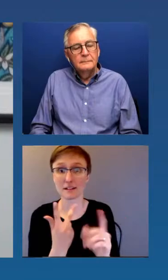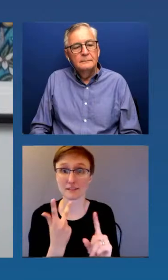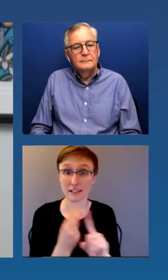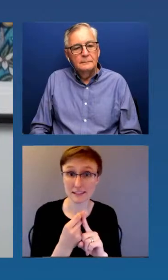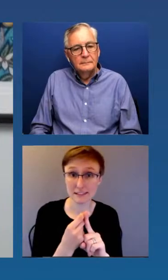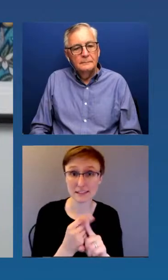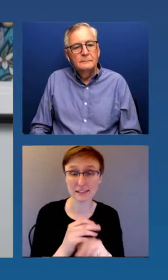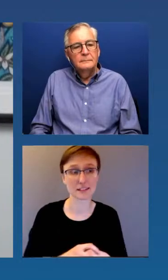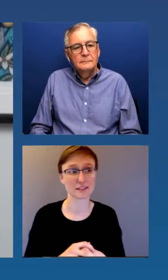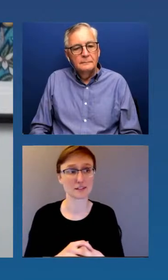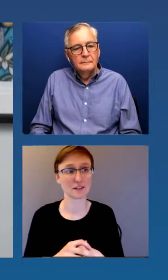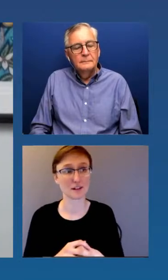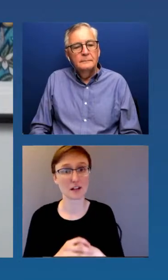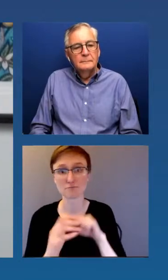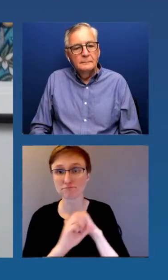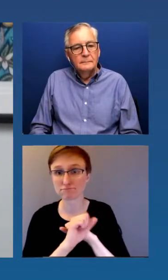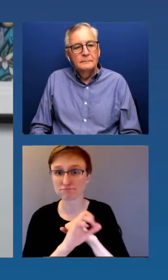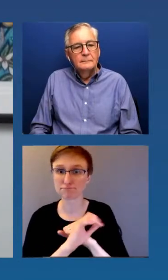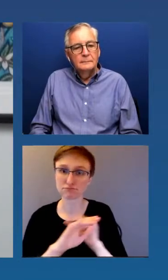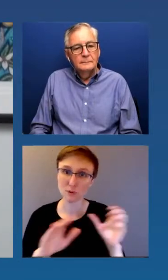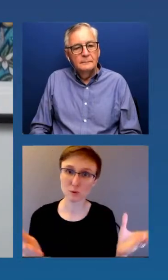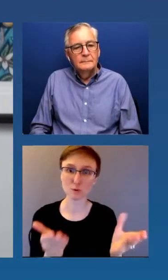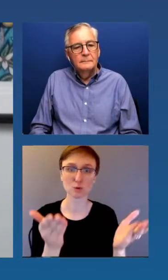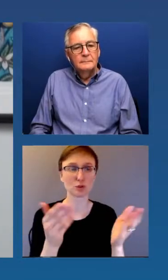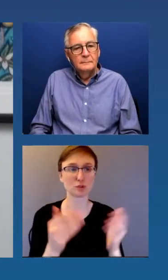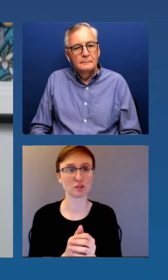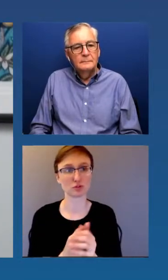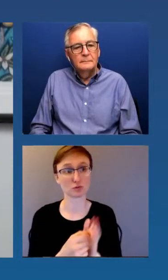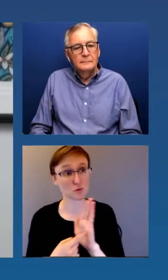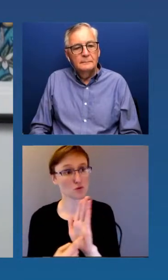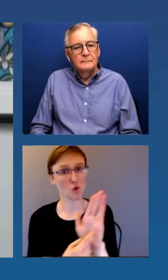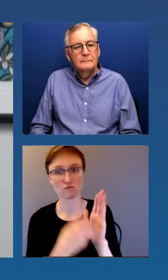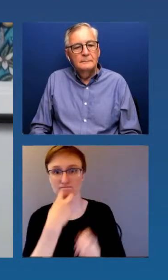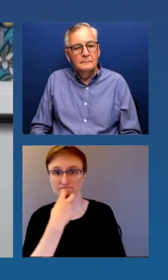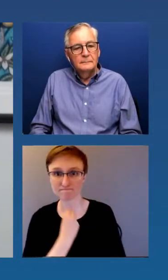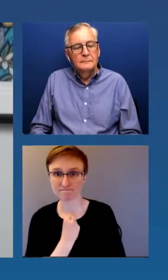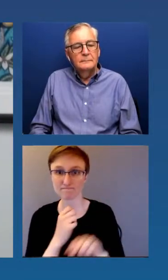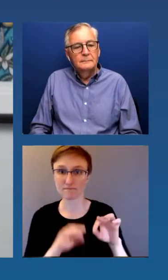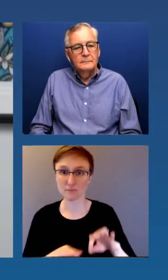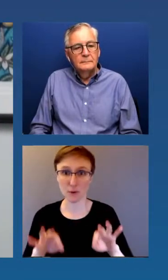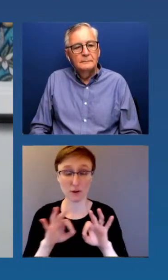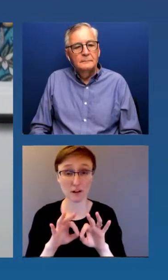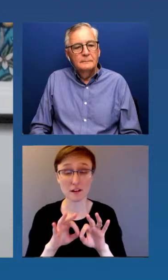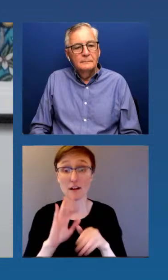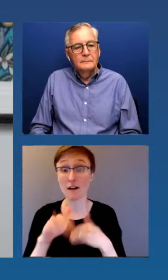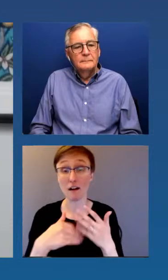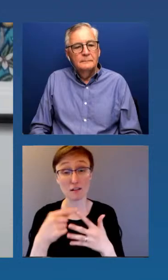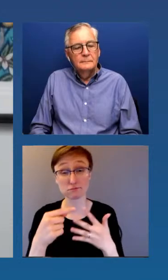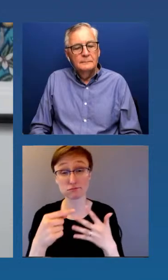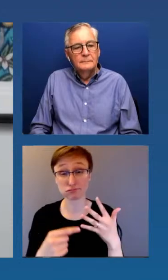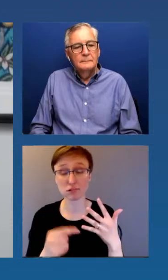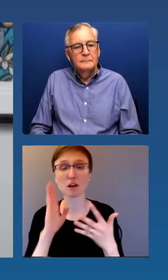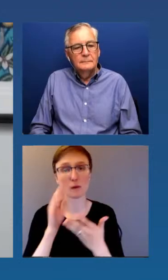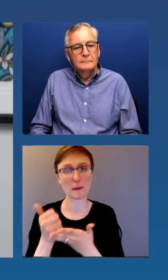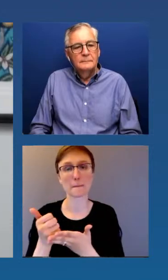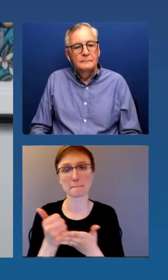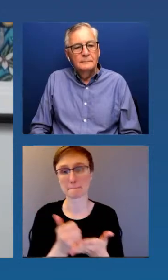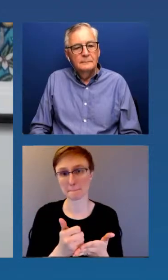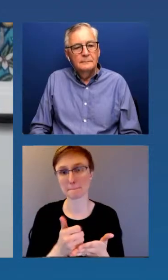people's questions, demonstrating why it's important. All of this is going to help with the overall level of COVID in our